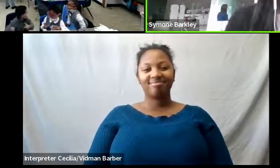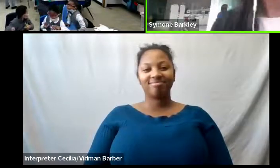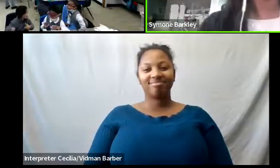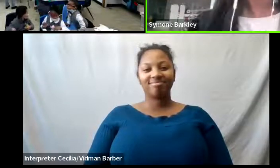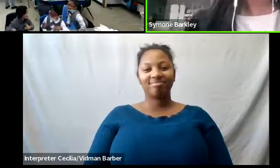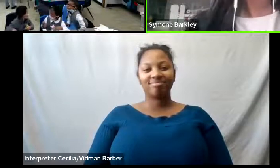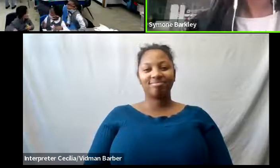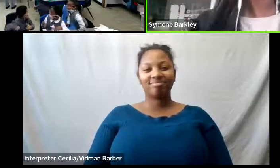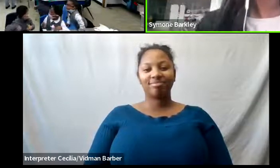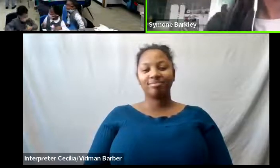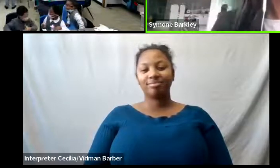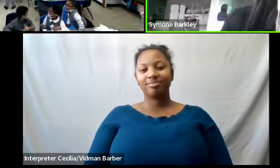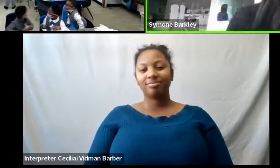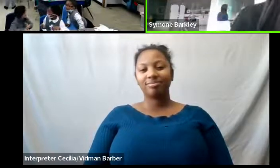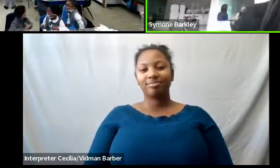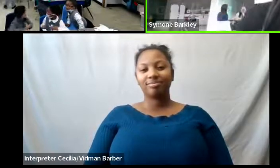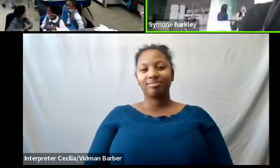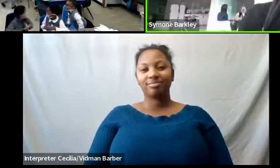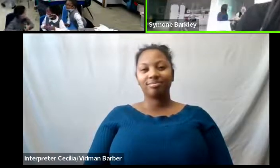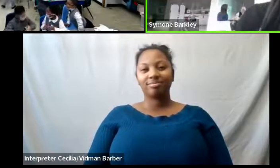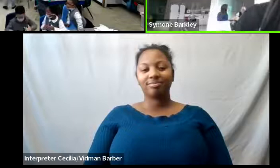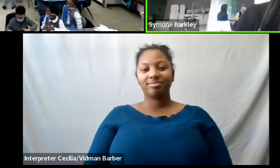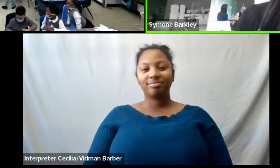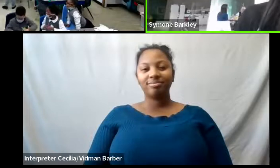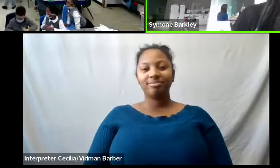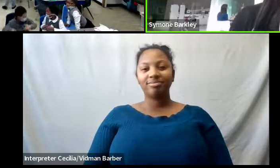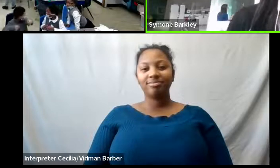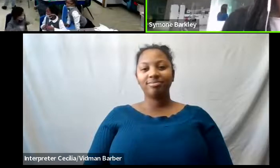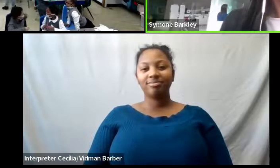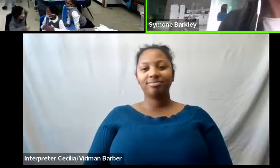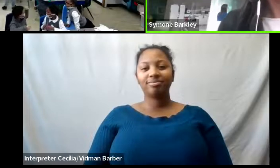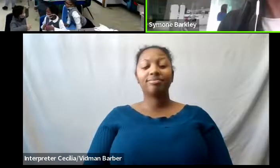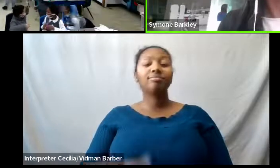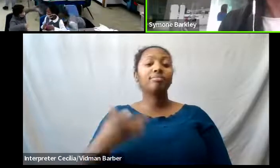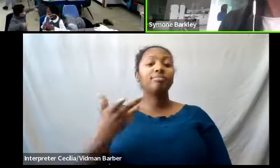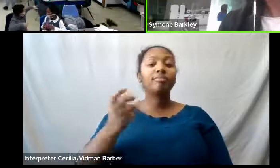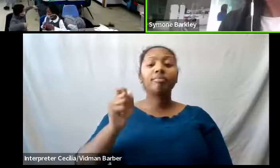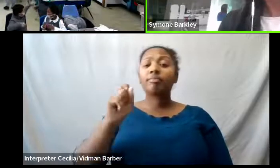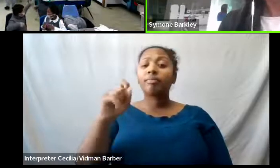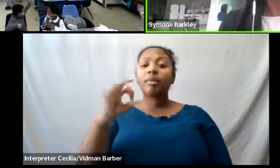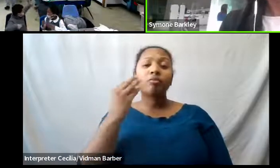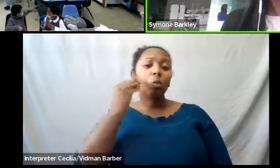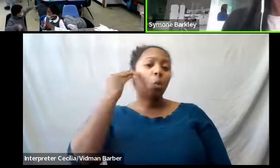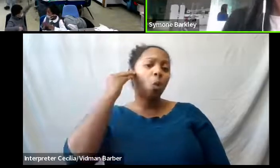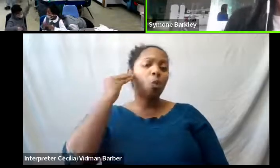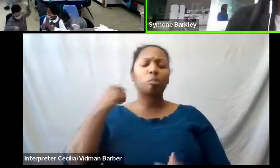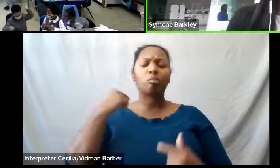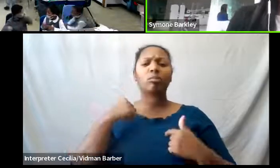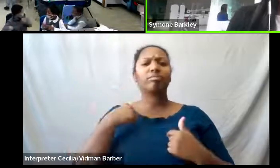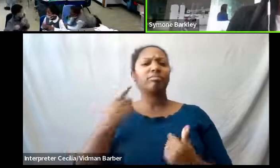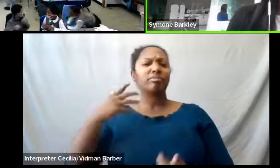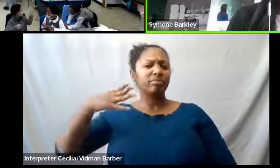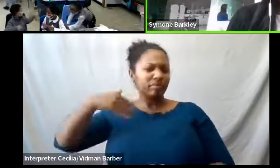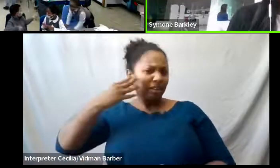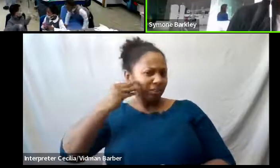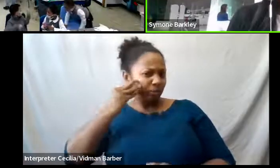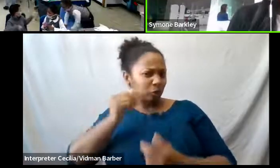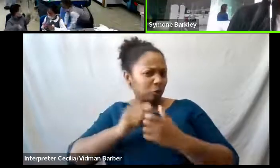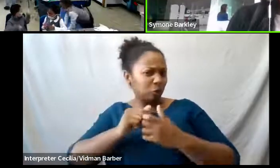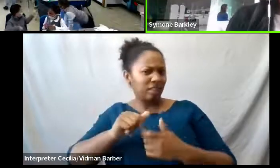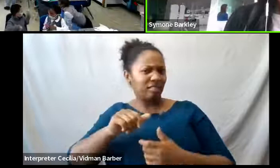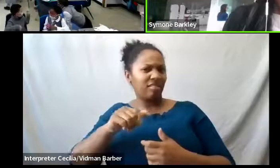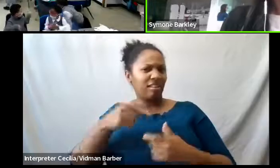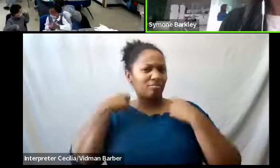Friends at home, if you are making one of these, I've never done this with like a sweatshirt or anything because I think it's just probably a little bit